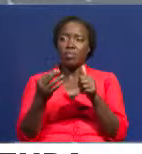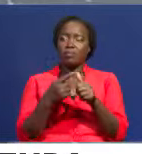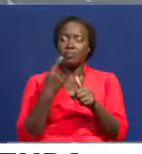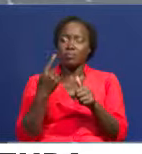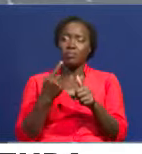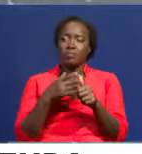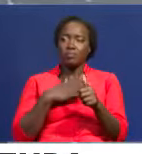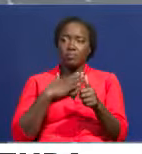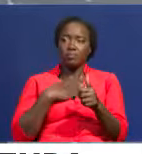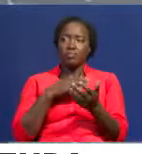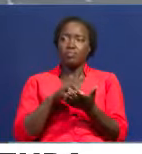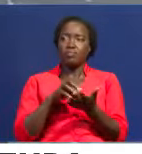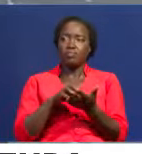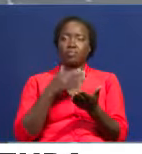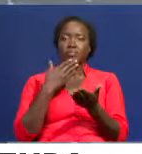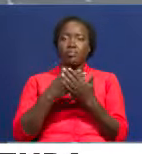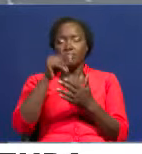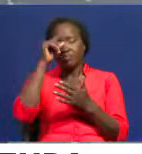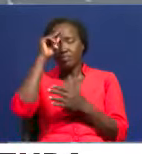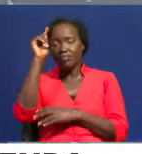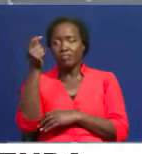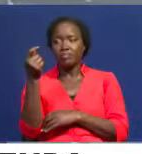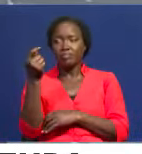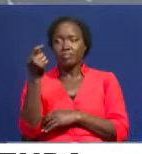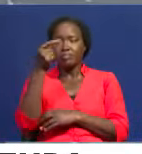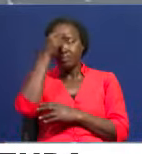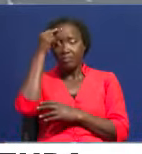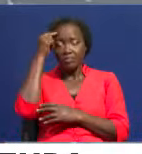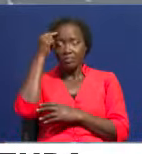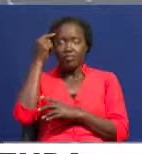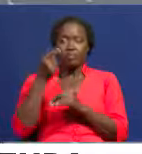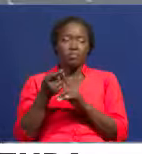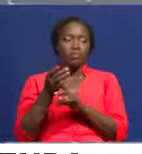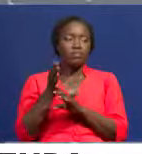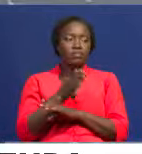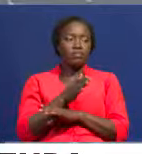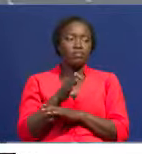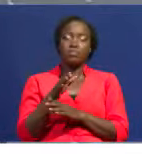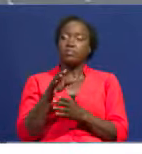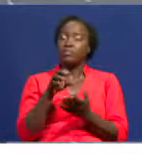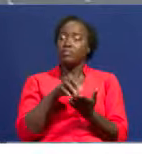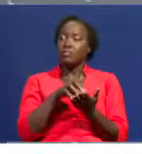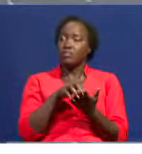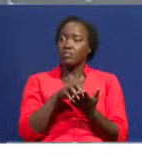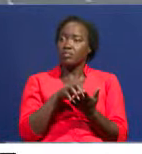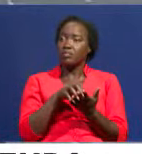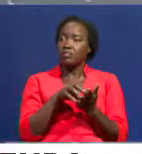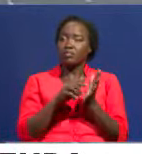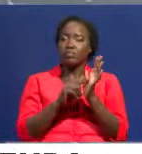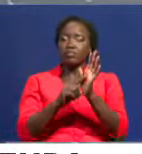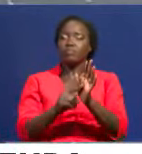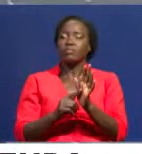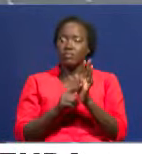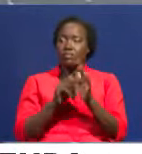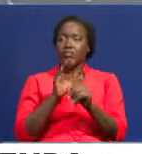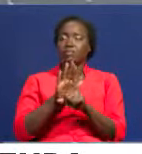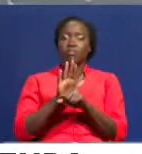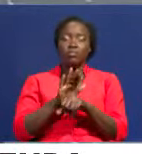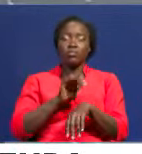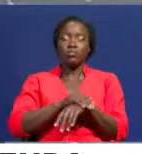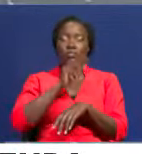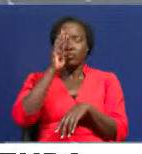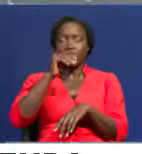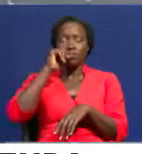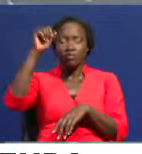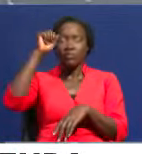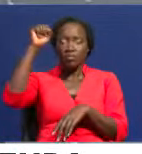I sit, I want to thank the government of Kenya, because from the initial stages, they showed a lot of goodwill,